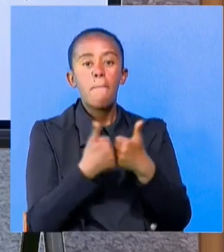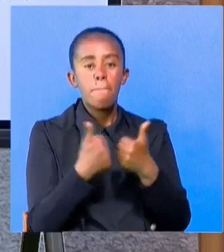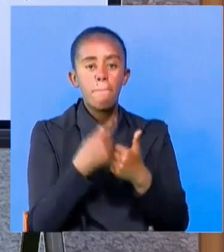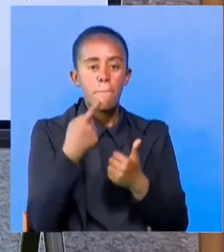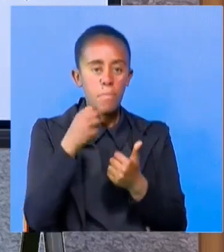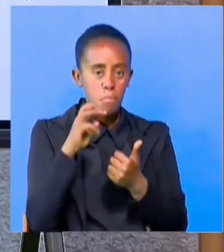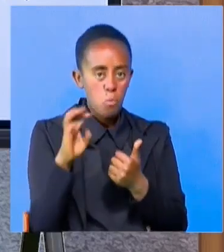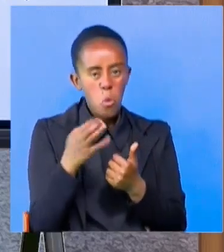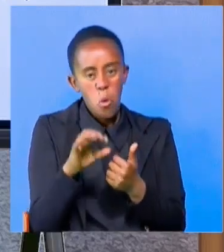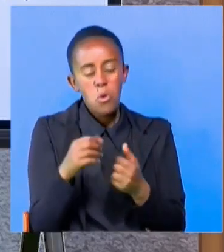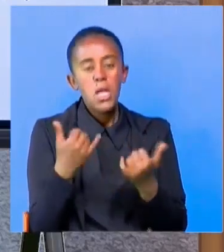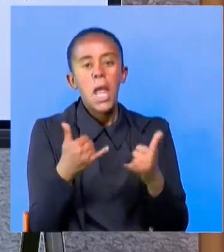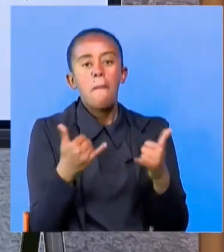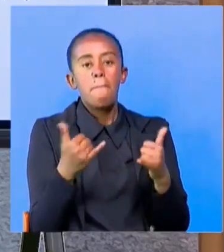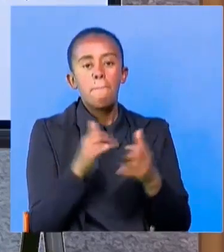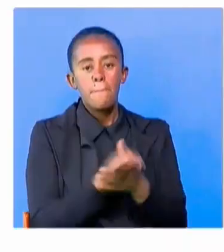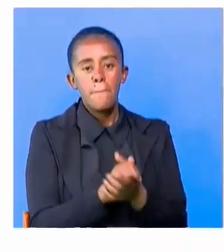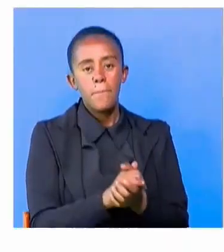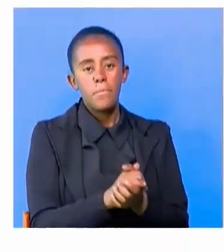Or